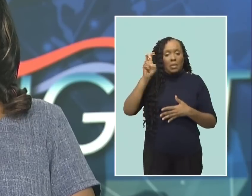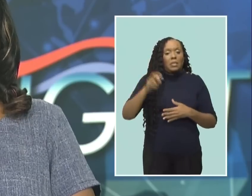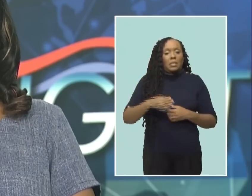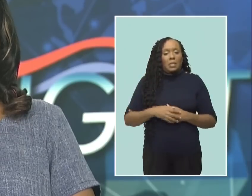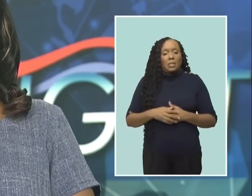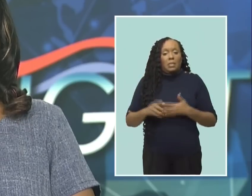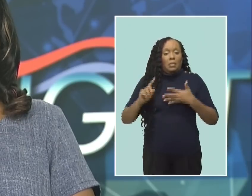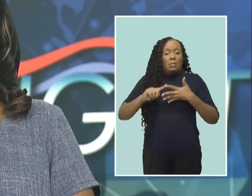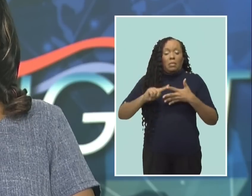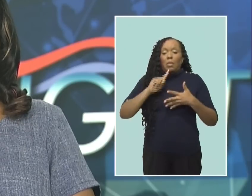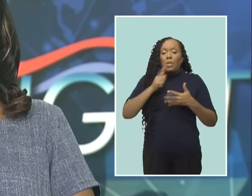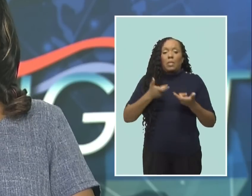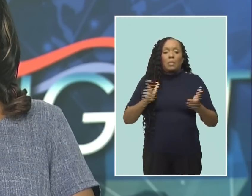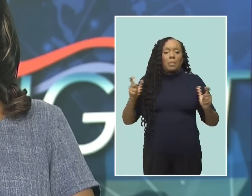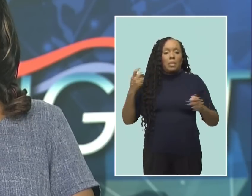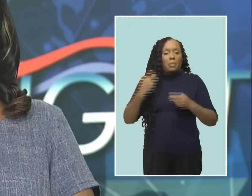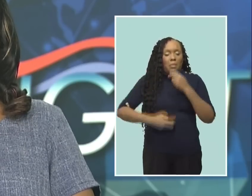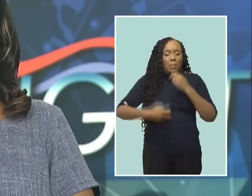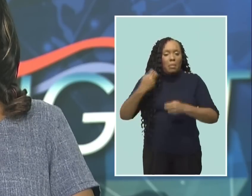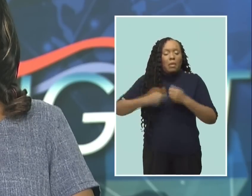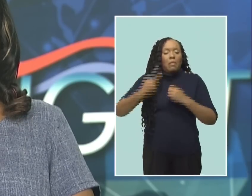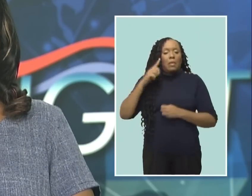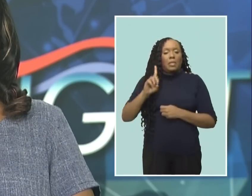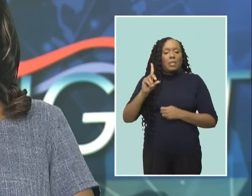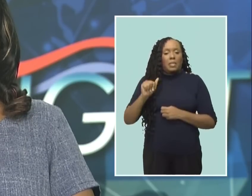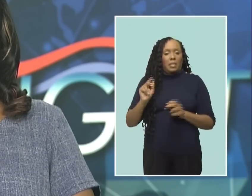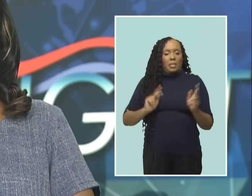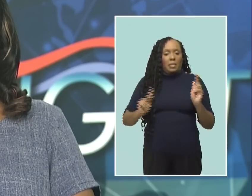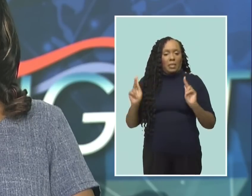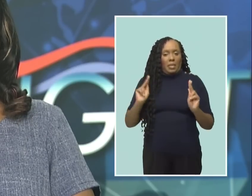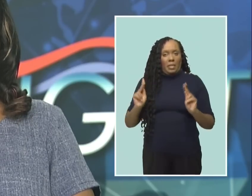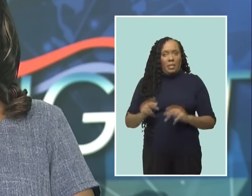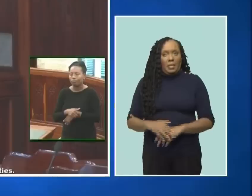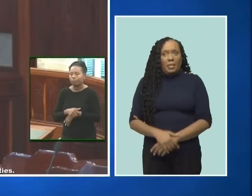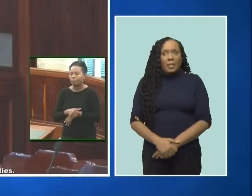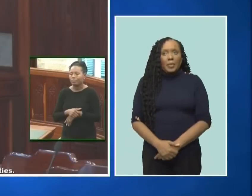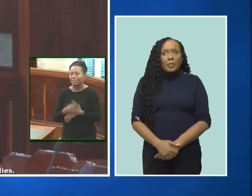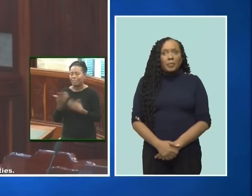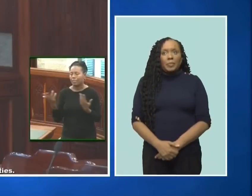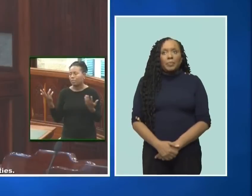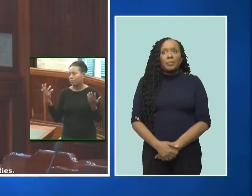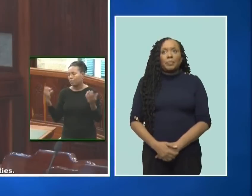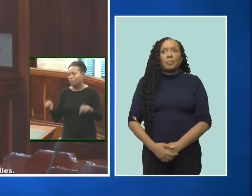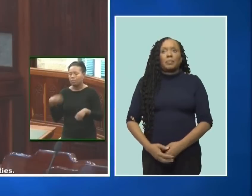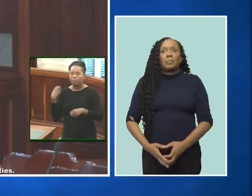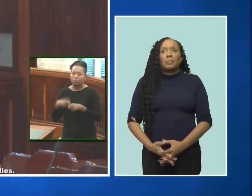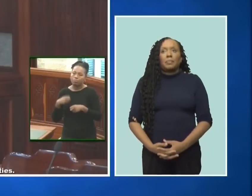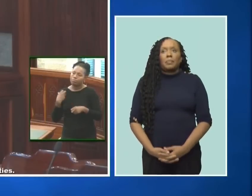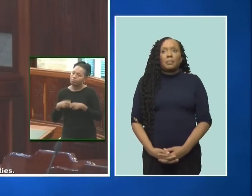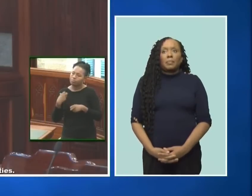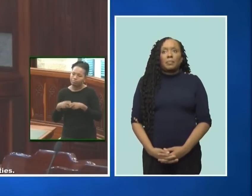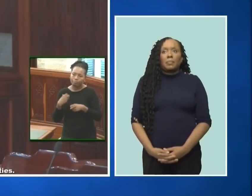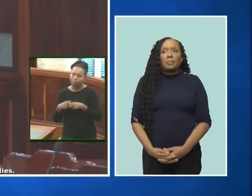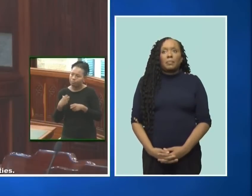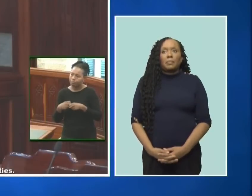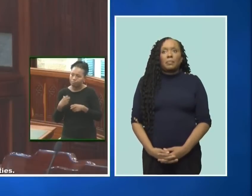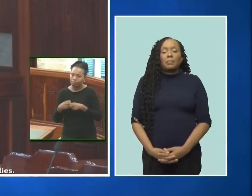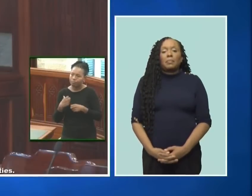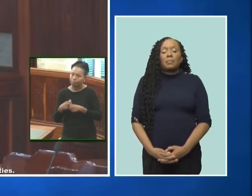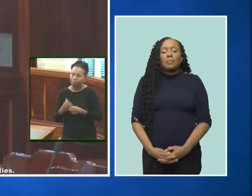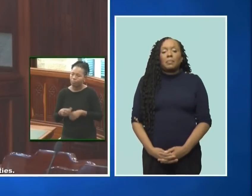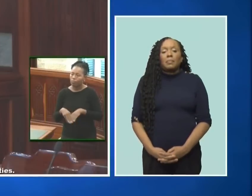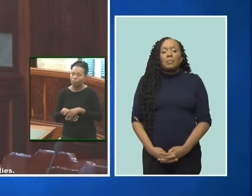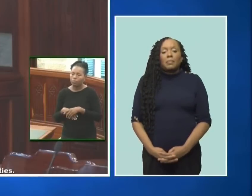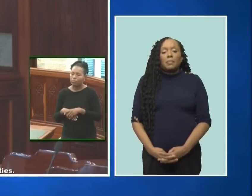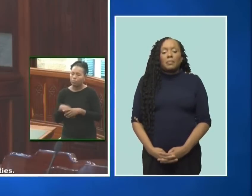The latter, he says, is a major issue for the disabled. Traversing to and from various places across Barbados